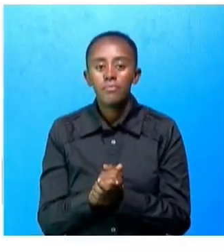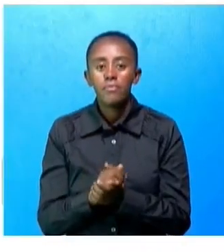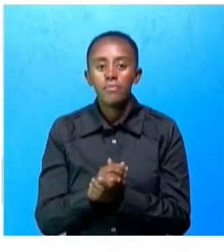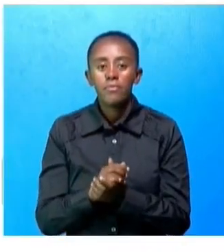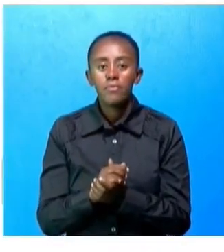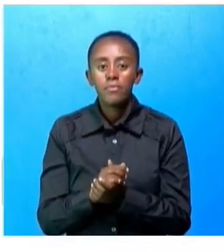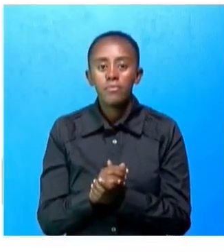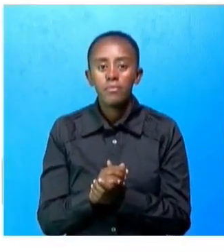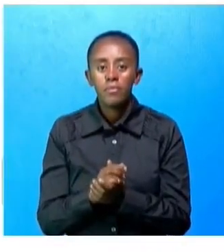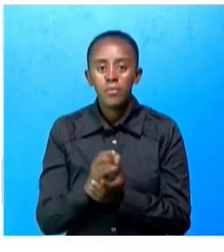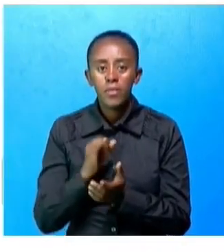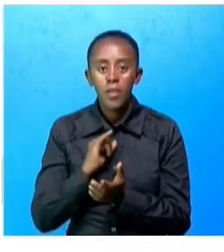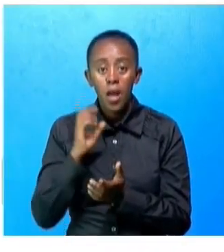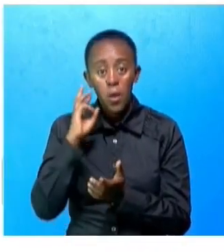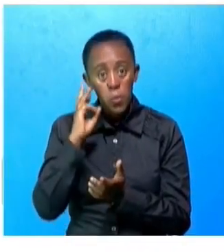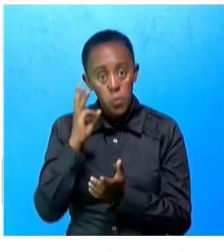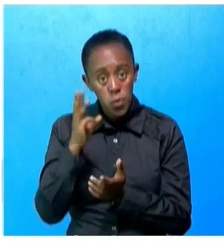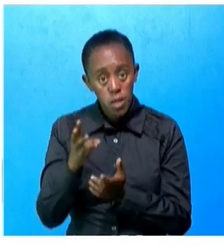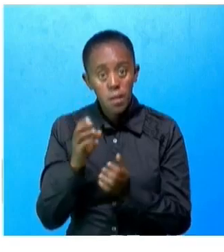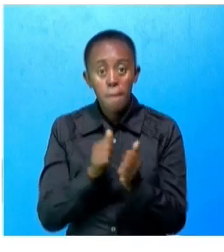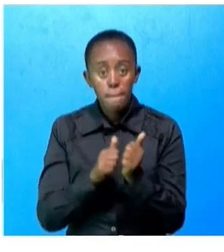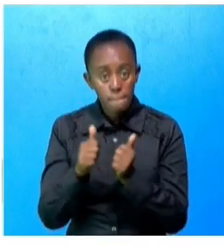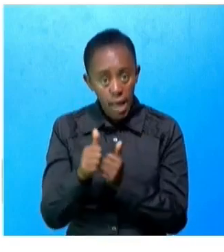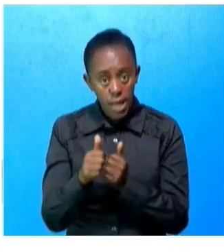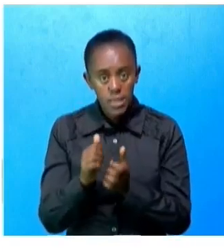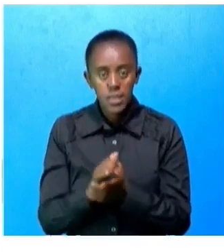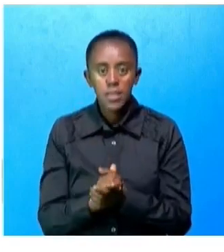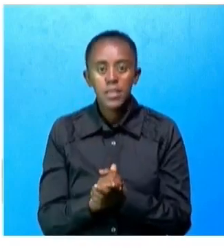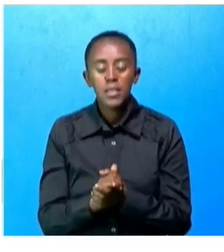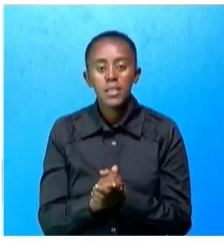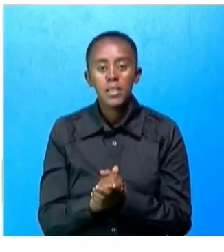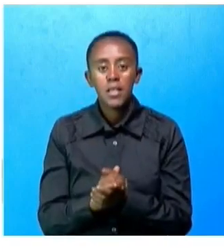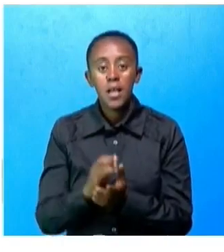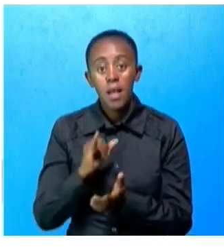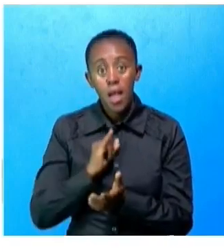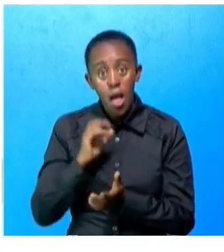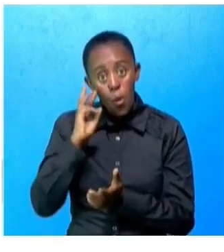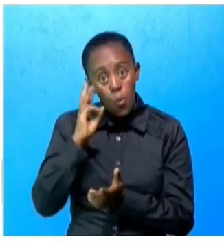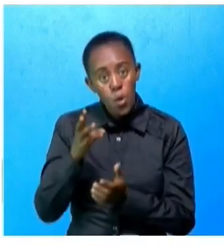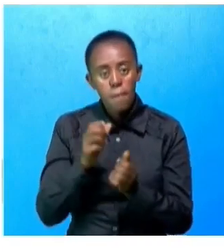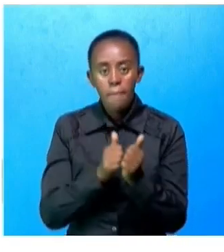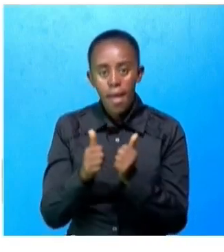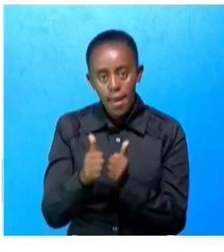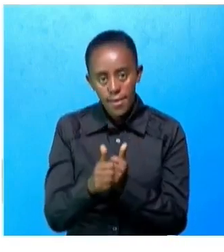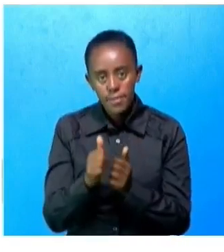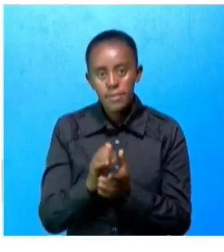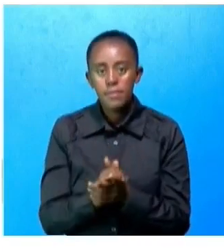pass. It's not always like at the initial position too. I will pass